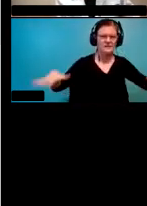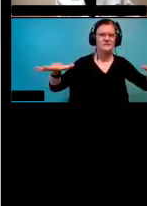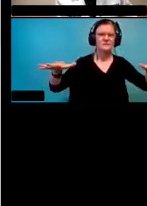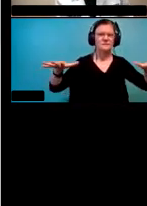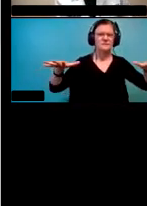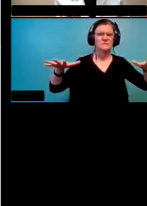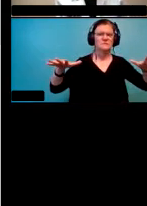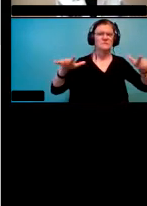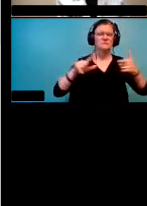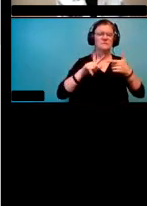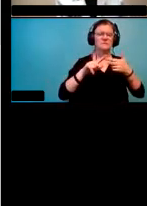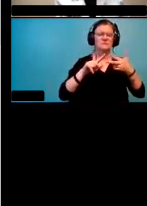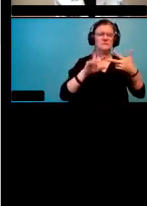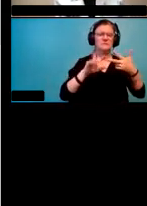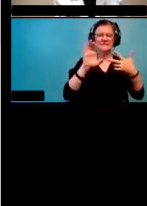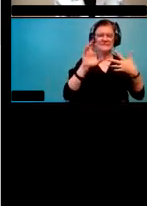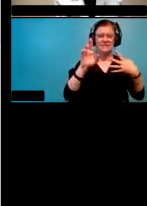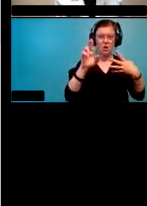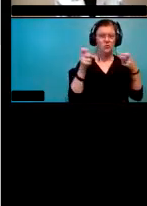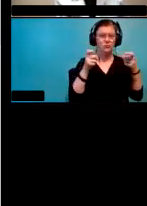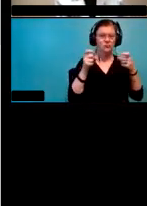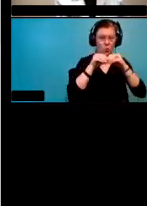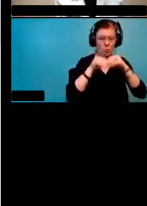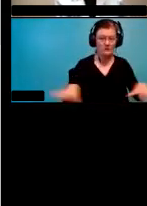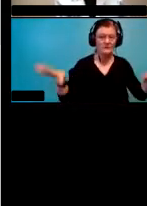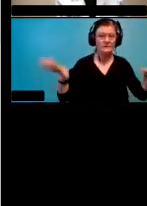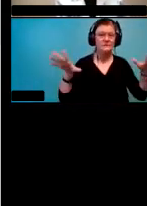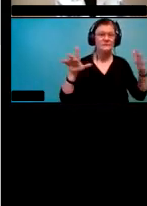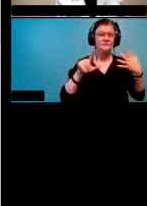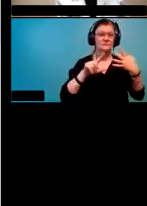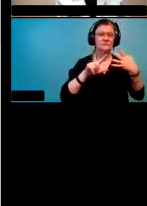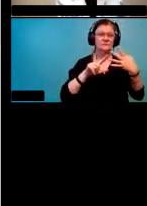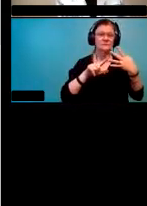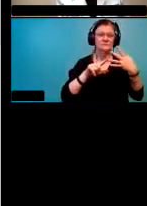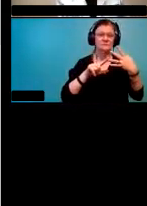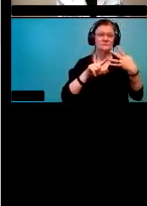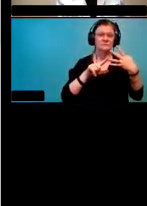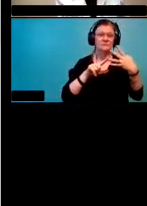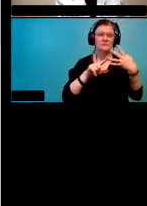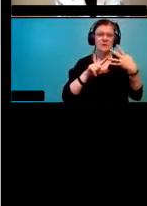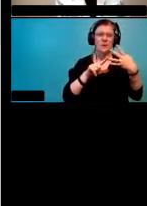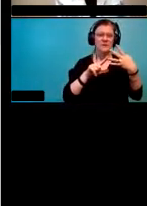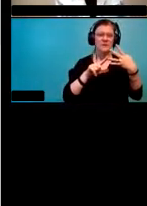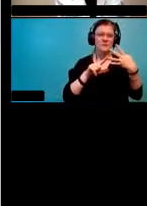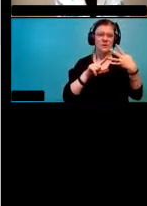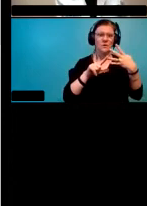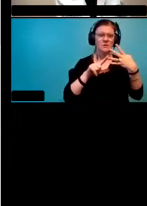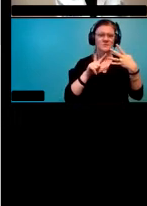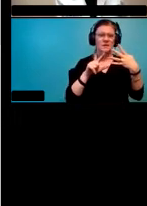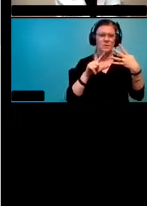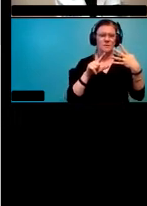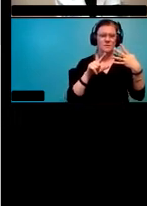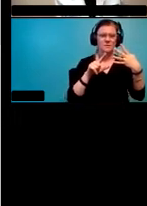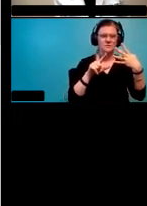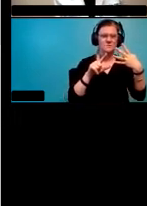There's controlled release, Stalevo, Parcopa, Rytary, and